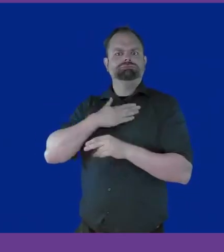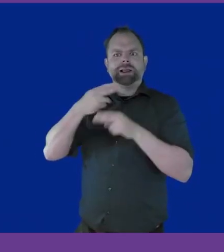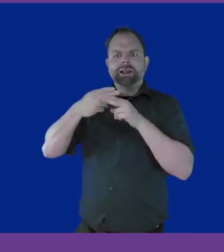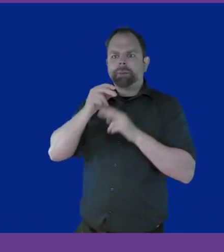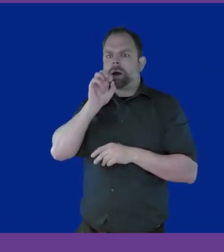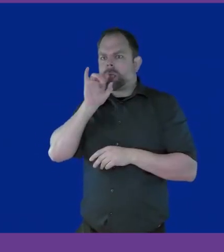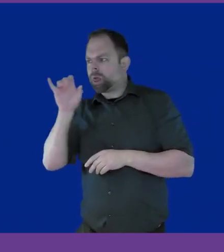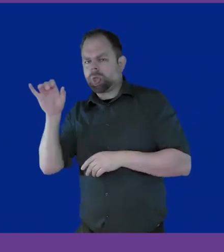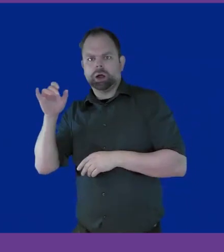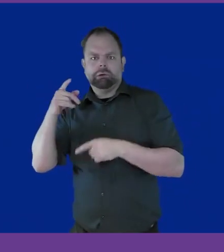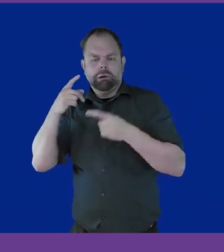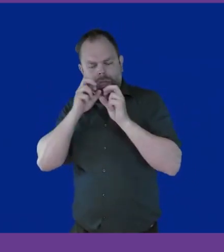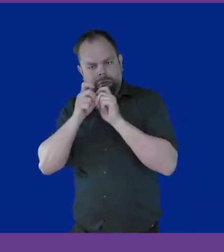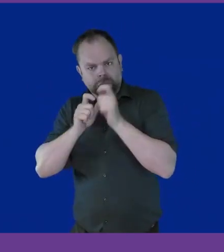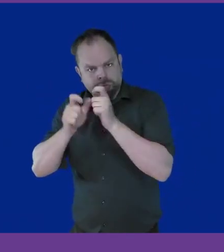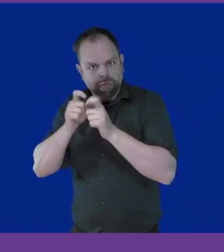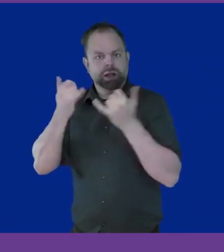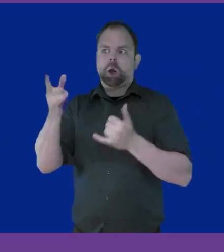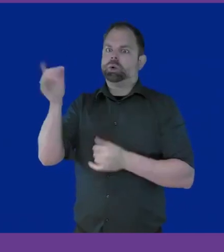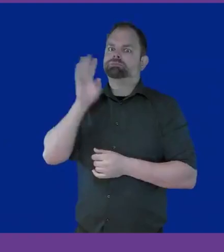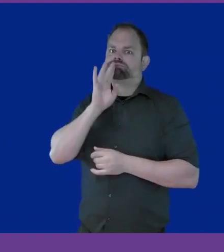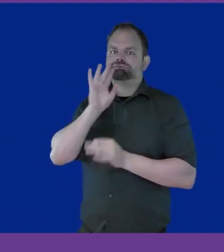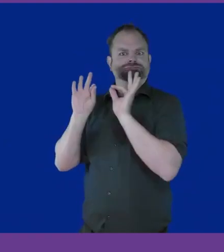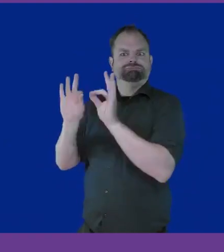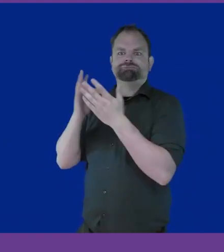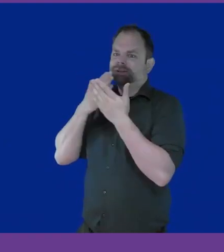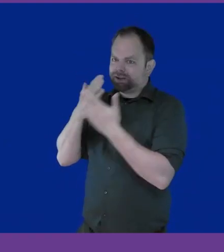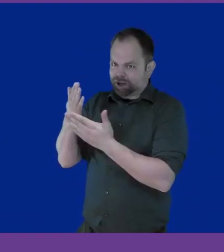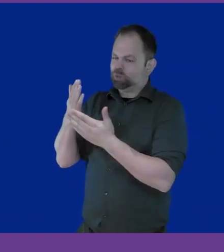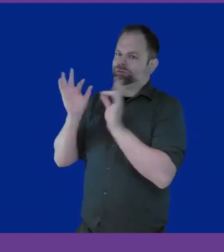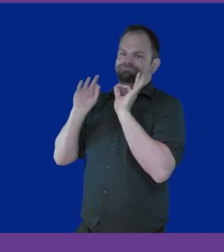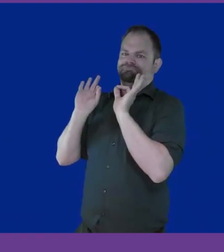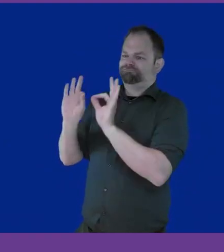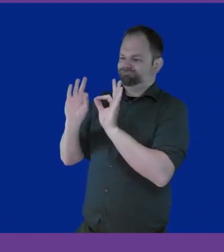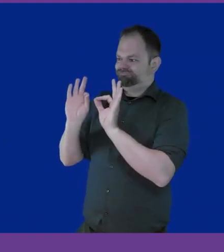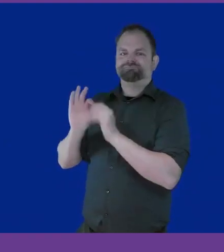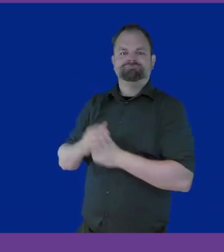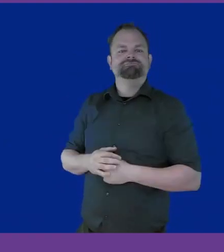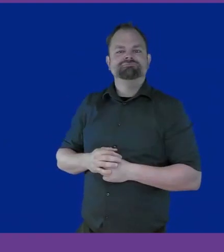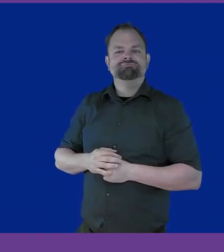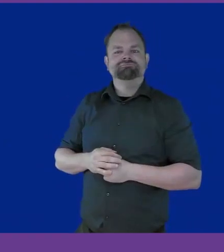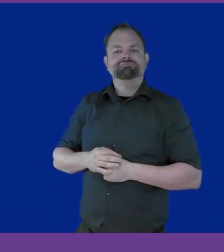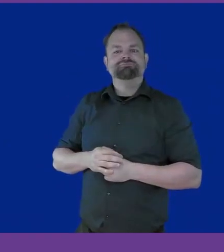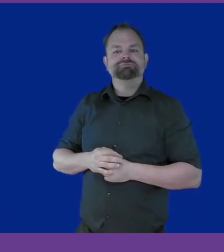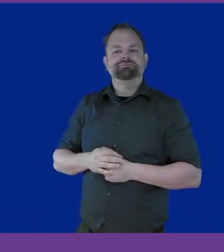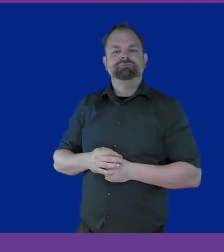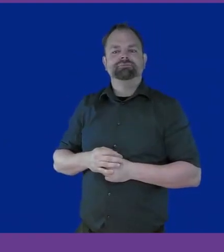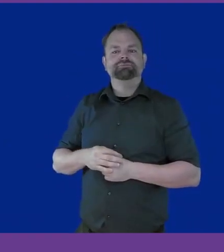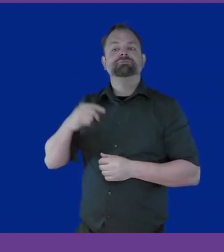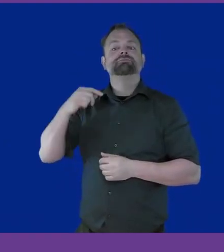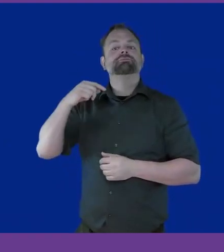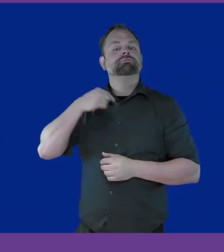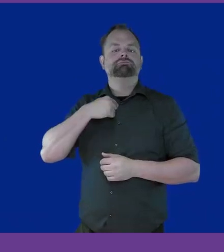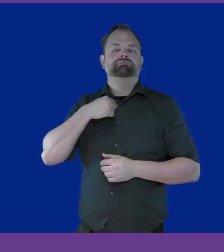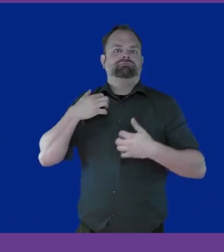I was really looking forward to today, just as I was looking forward to the entry into force of accessibility. Because